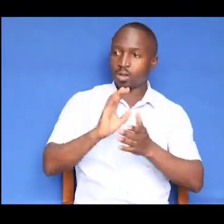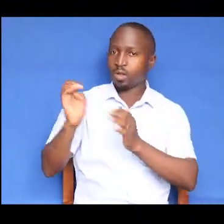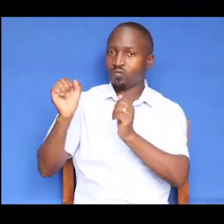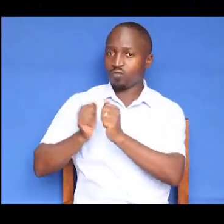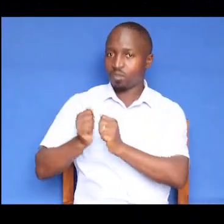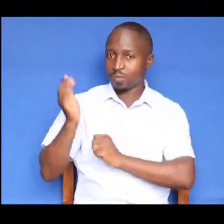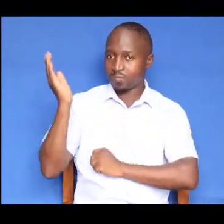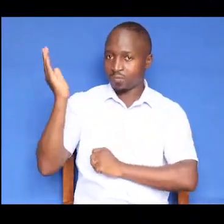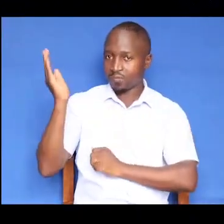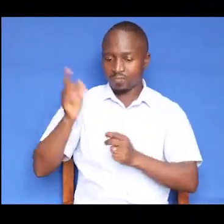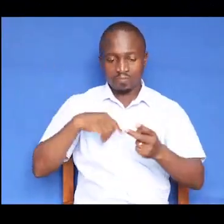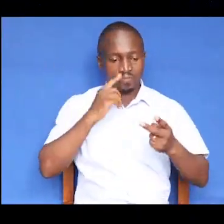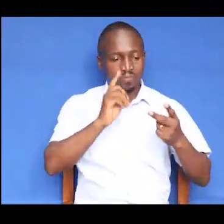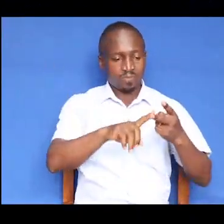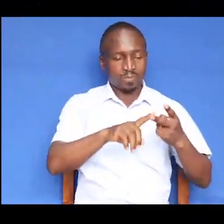After